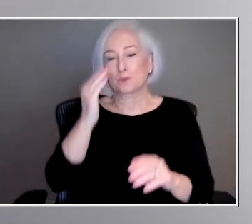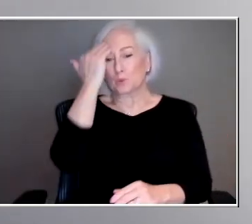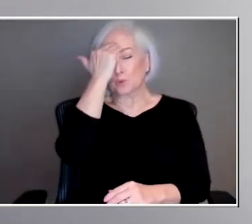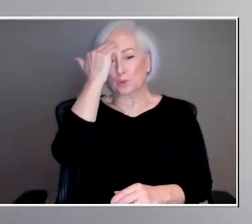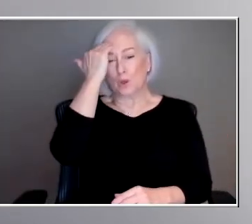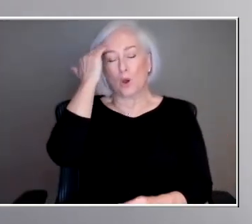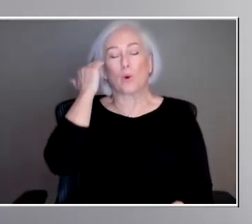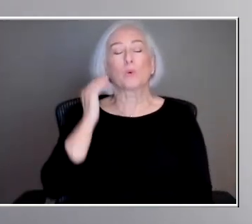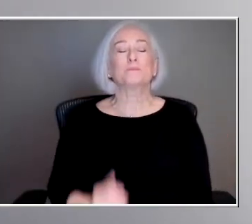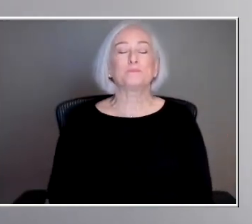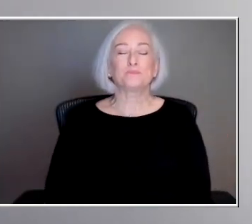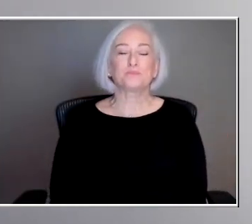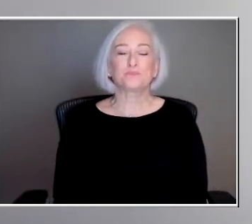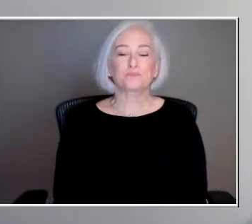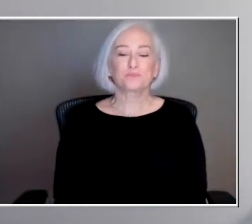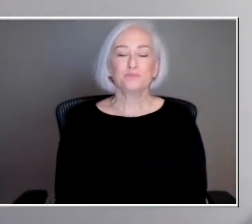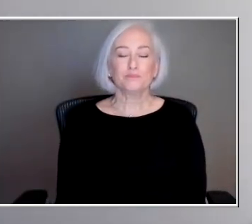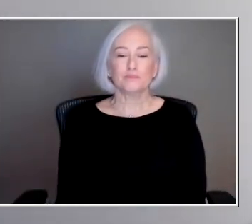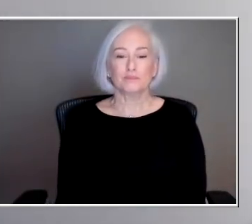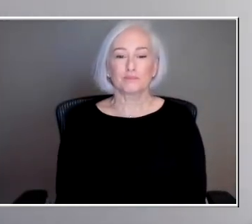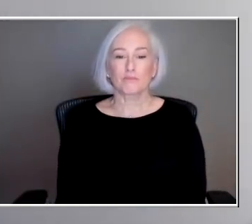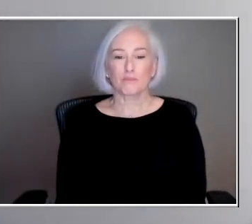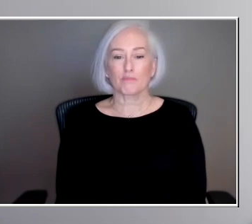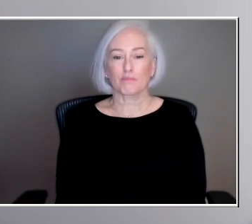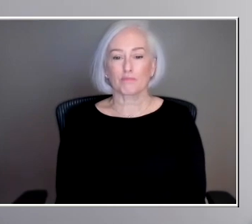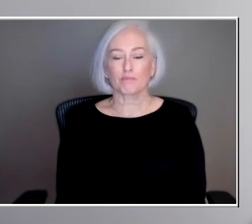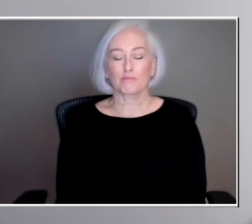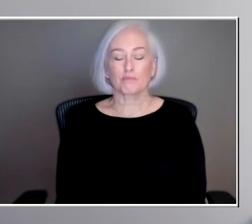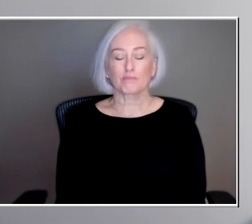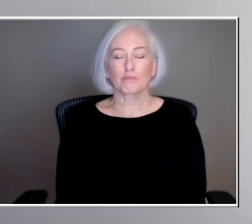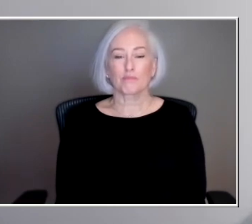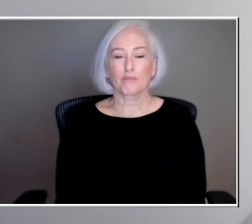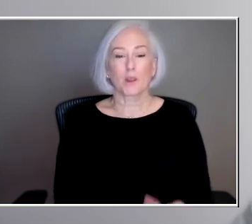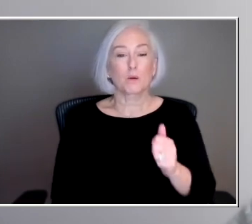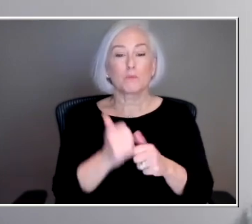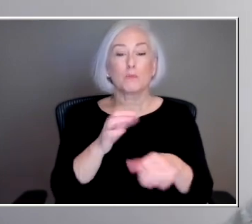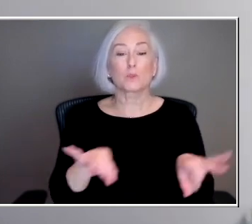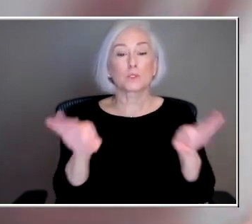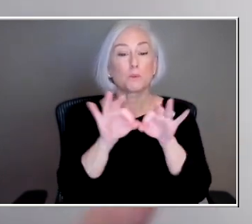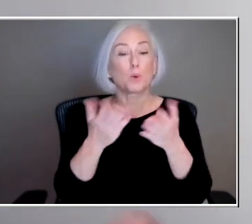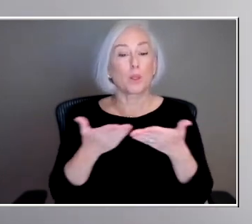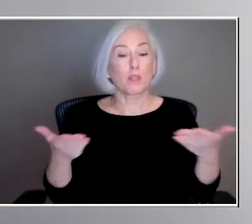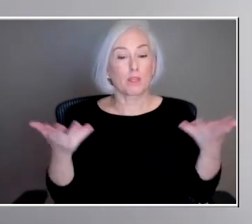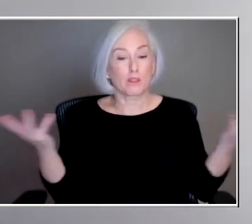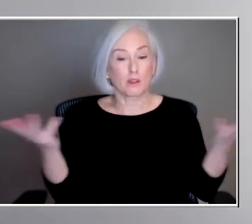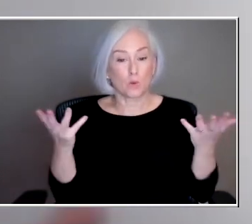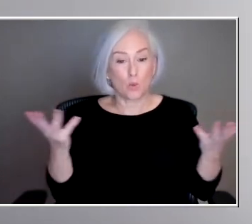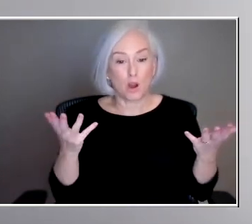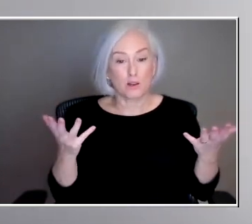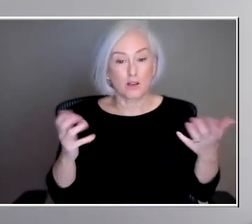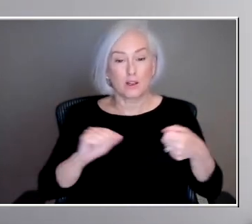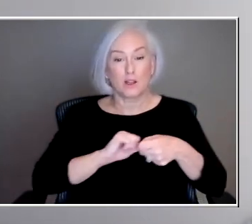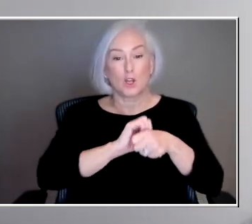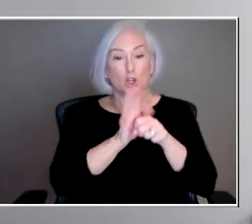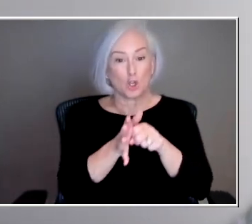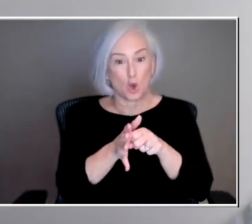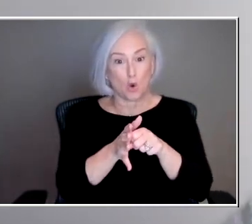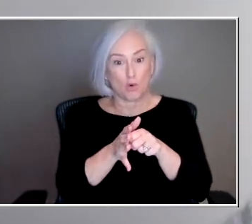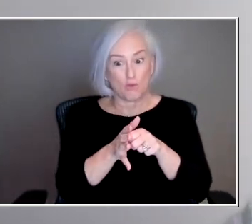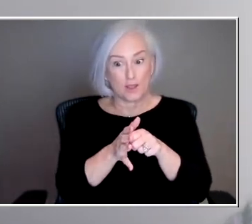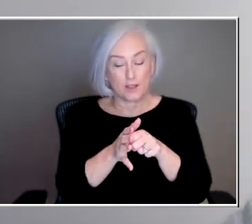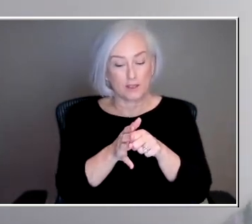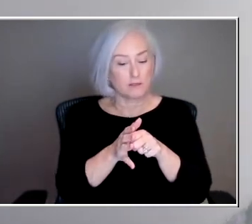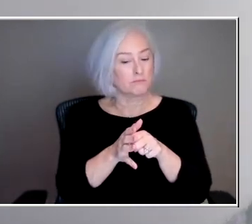The biggest thing I want people watching to know is that COVID has these wide-ranging impacts on